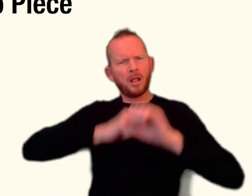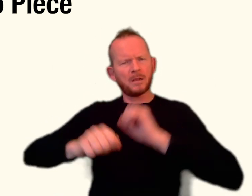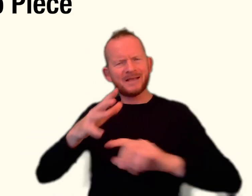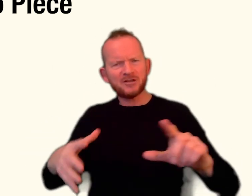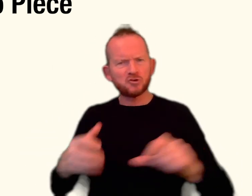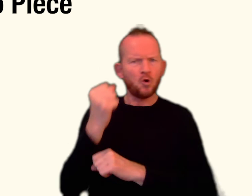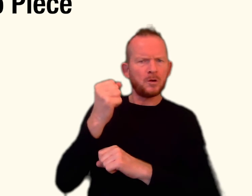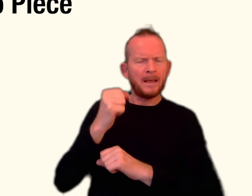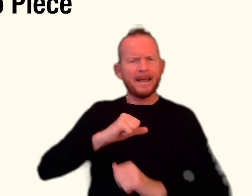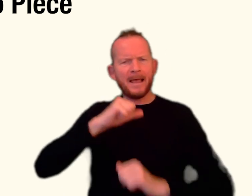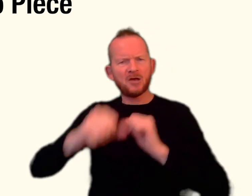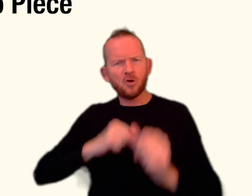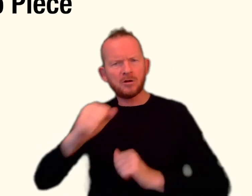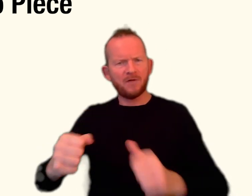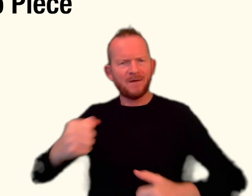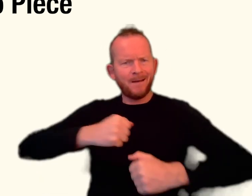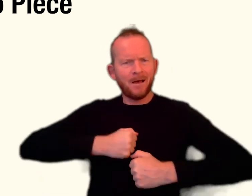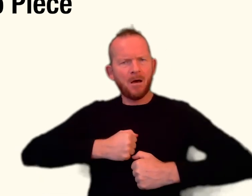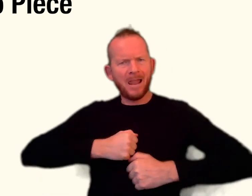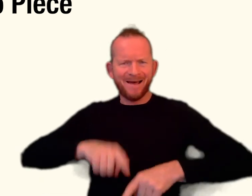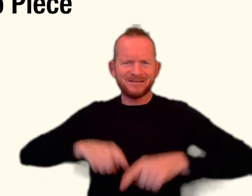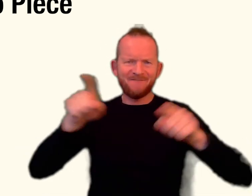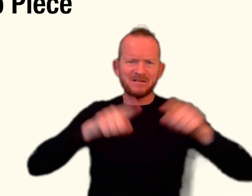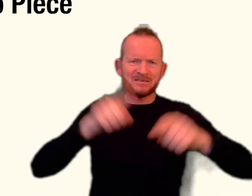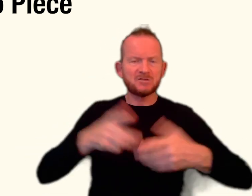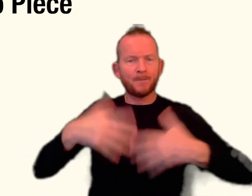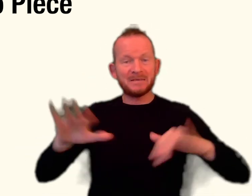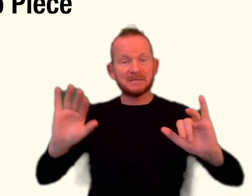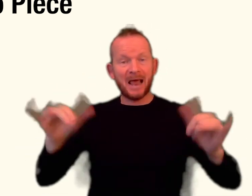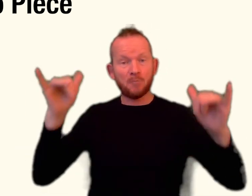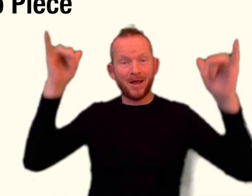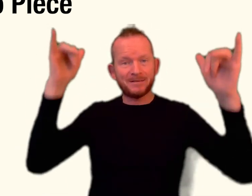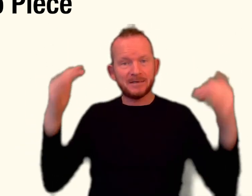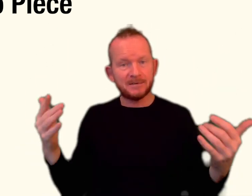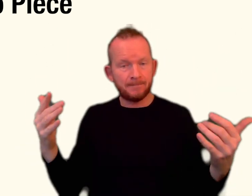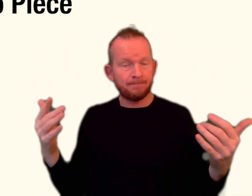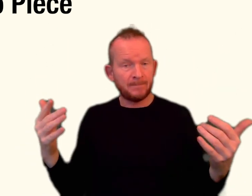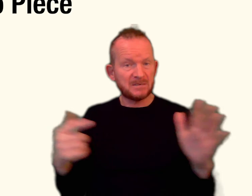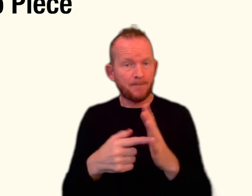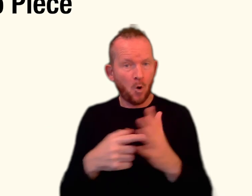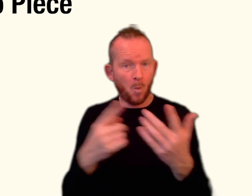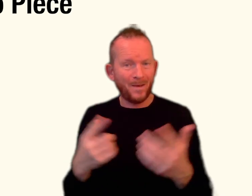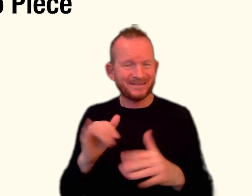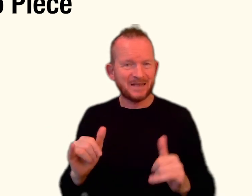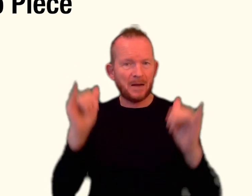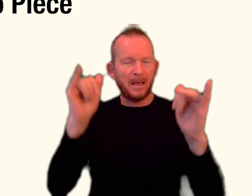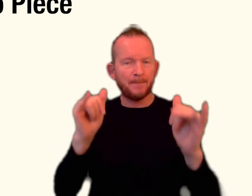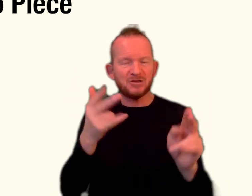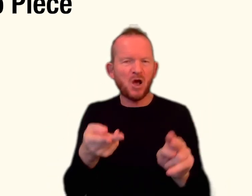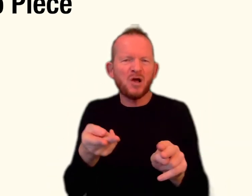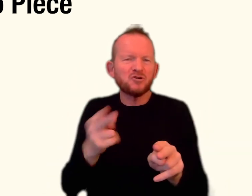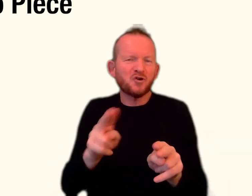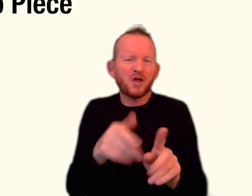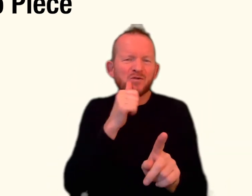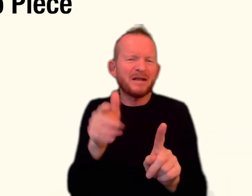in order for all our differences to be celebrated. It's important that we celebrate, but we don't sugarcoat all